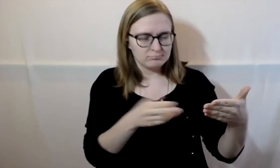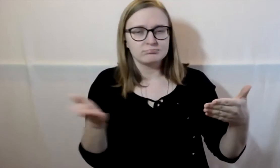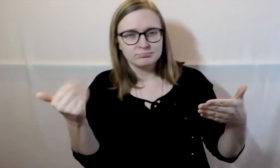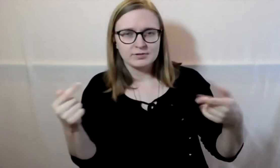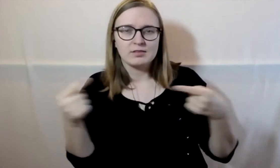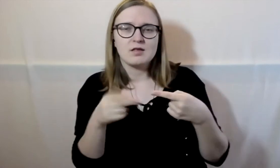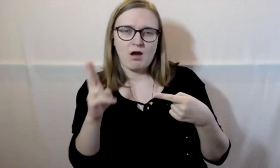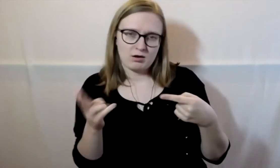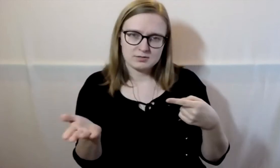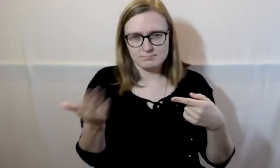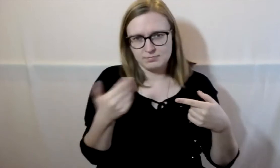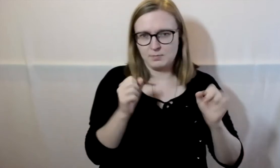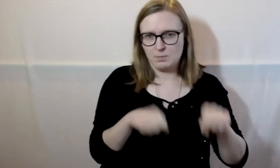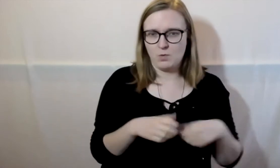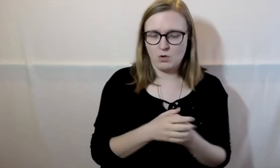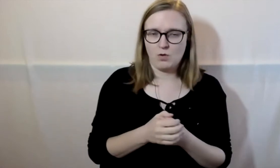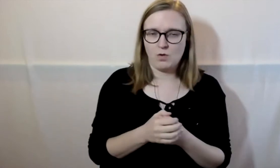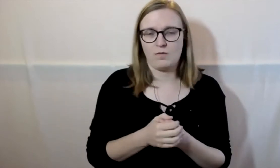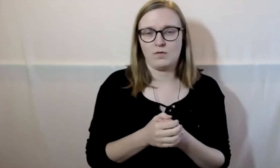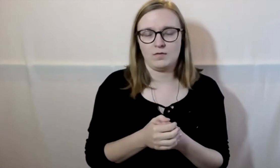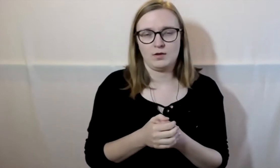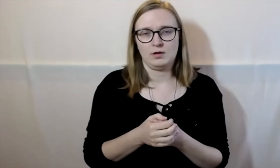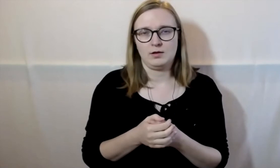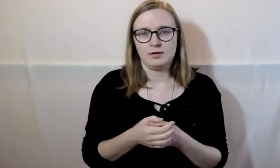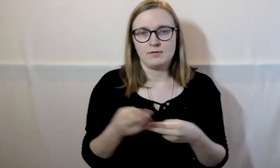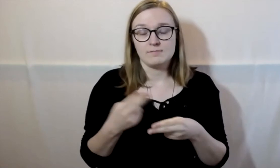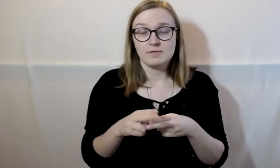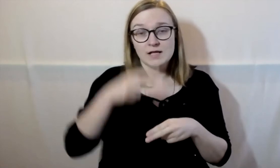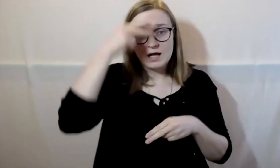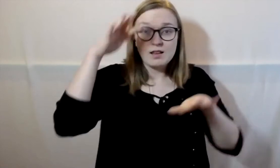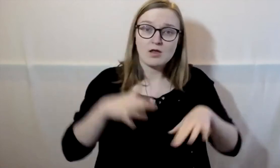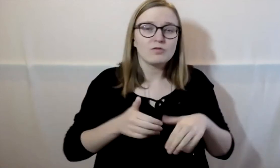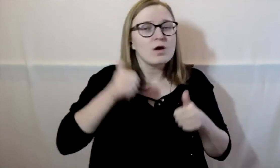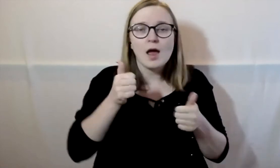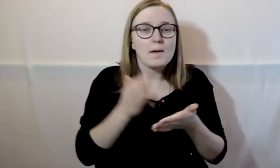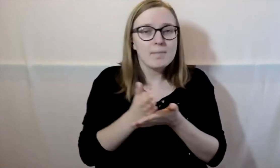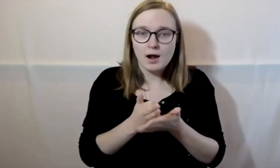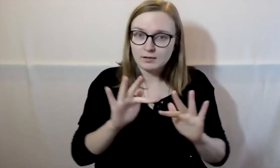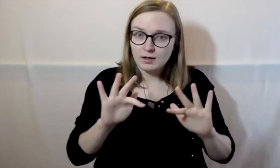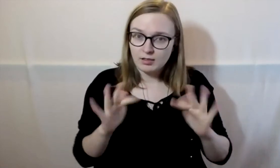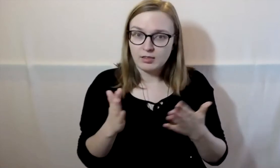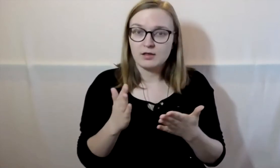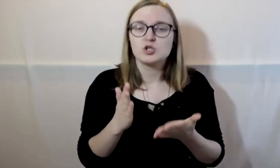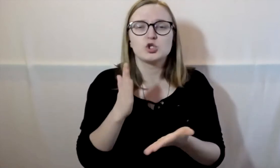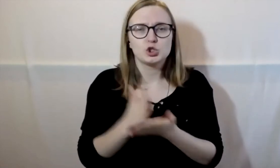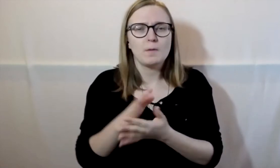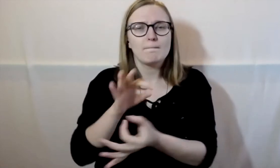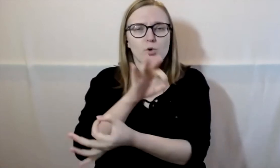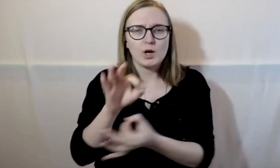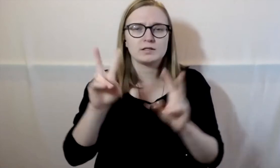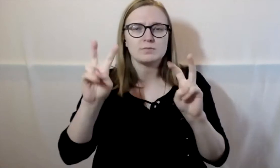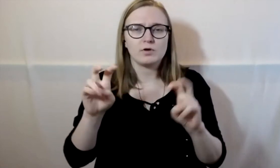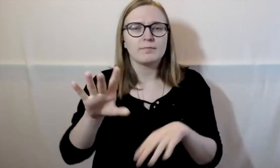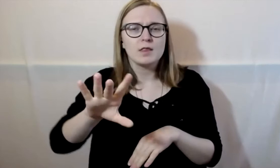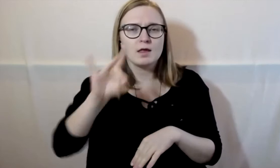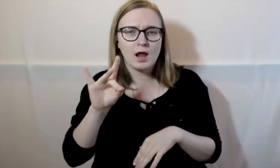good best practices. Our best practices in Lithuania is a project Renkuosi mokytis. It's